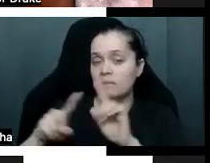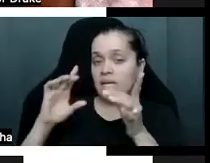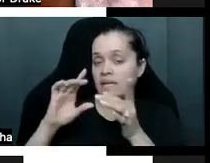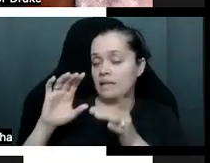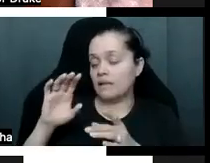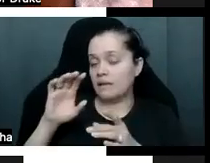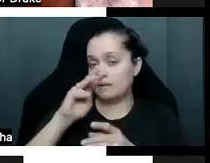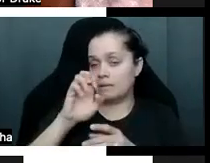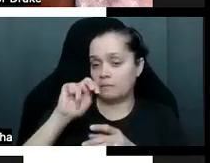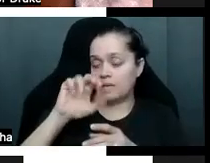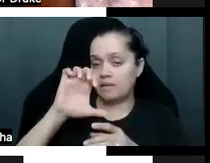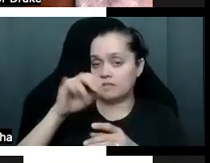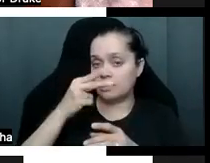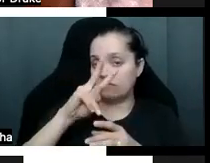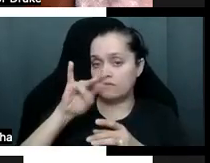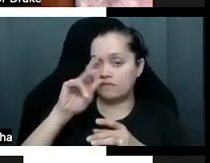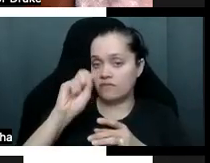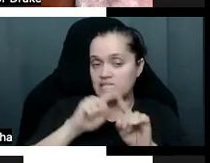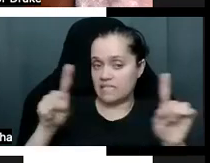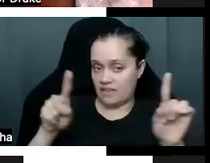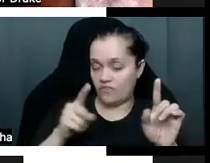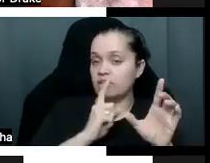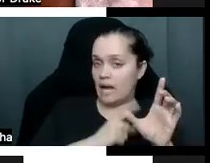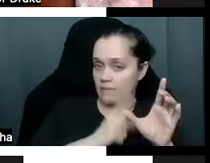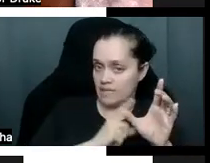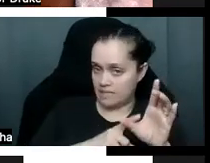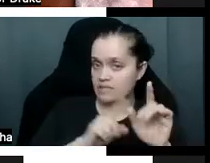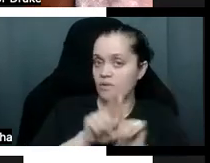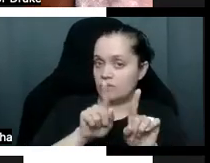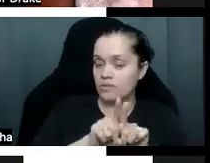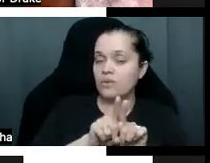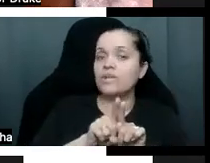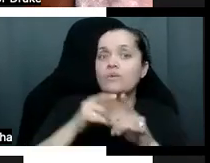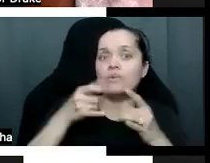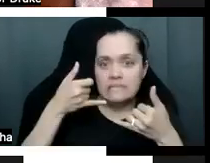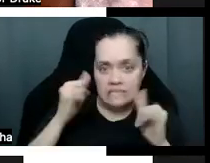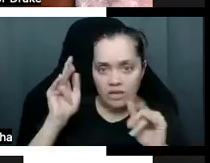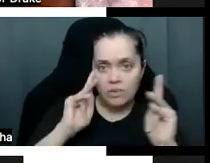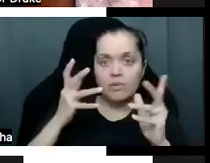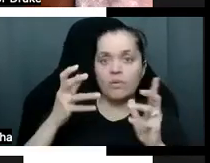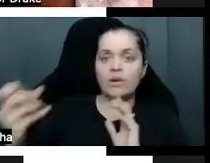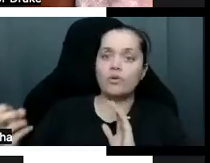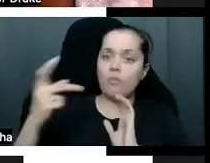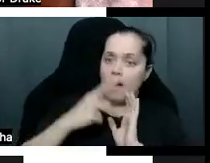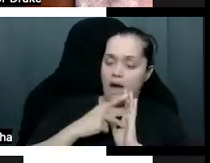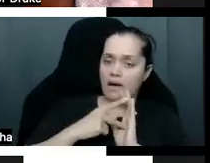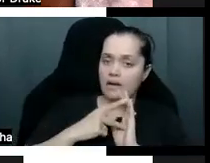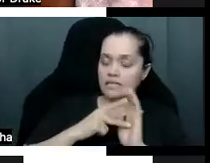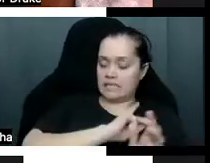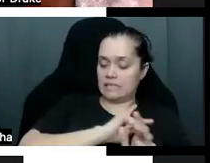were another possibility, a different faction of communism. There were still those who wanted to go back to the